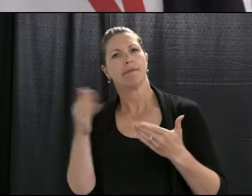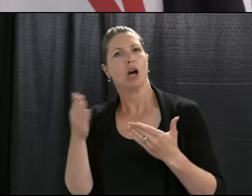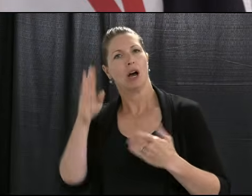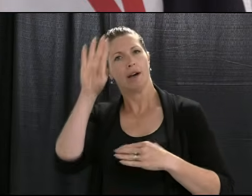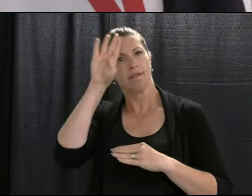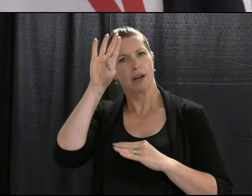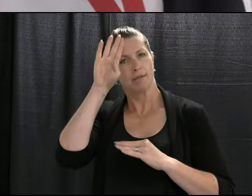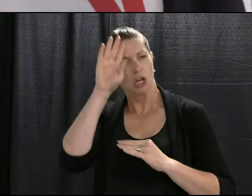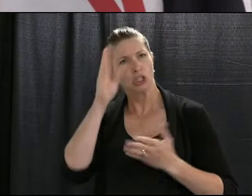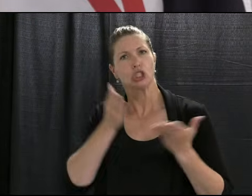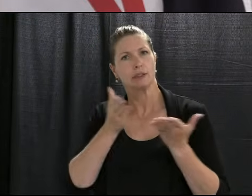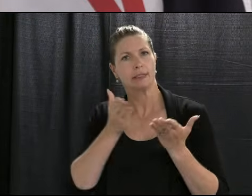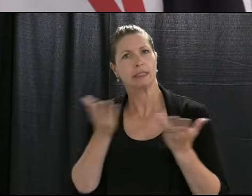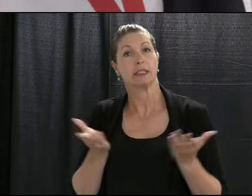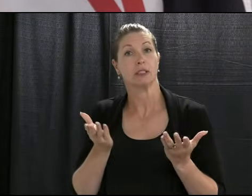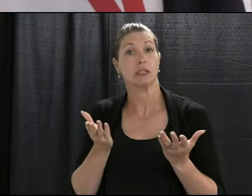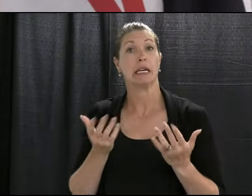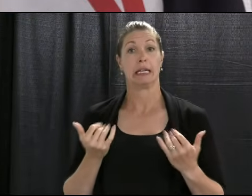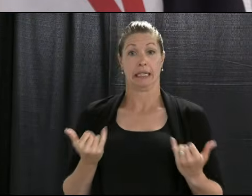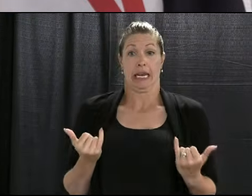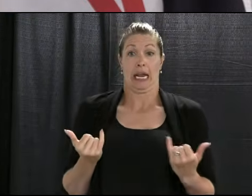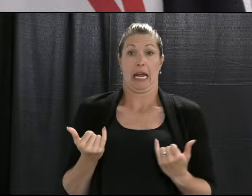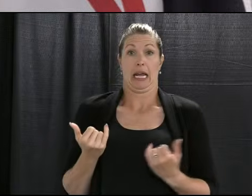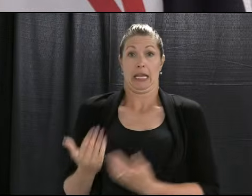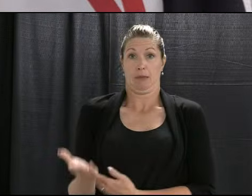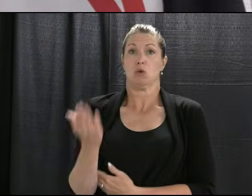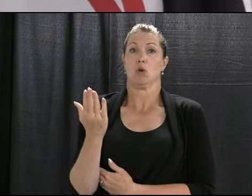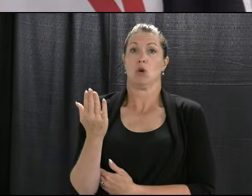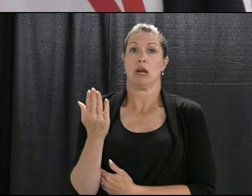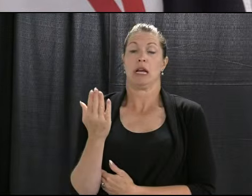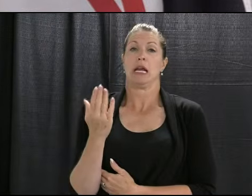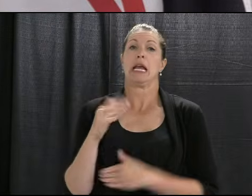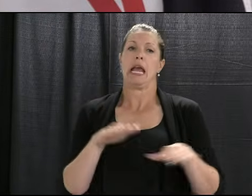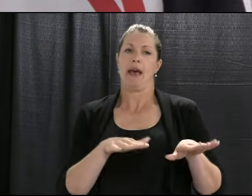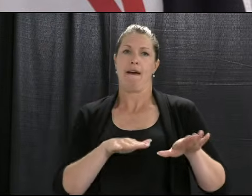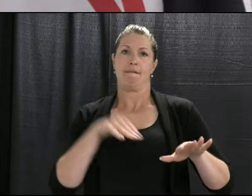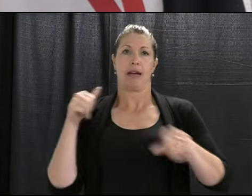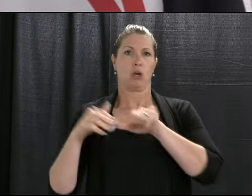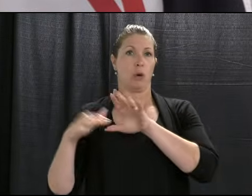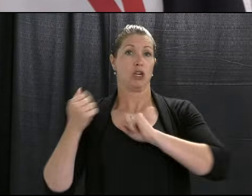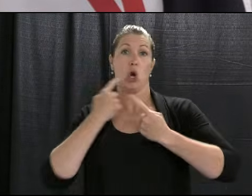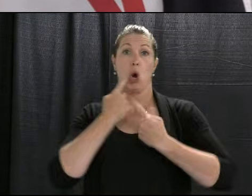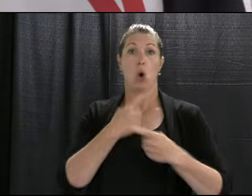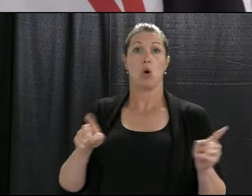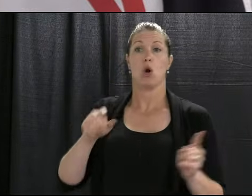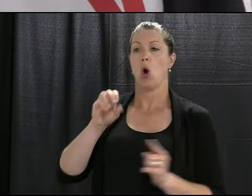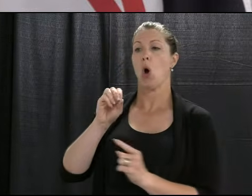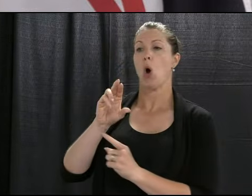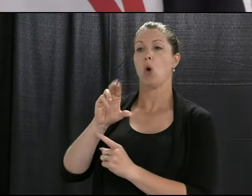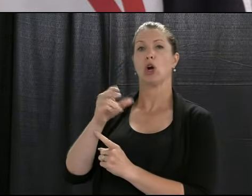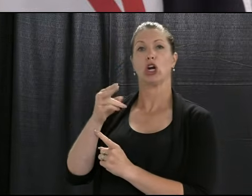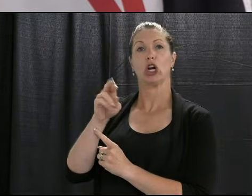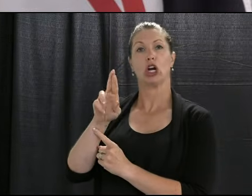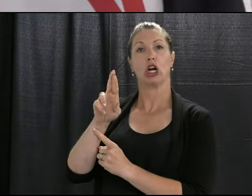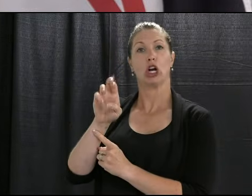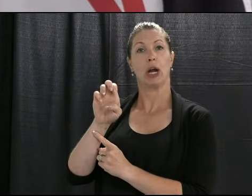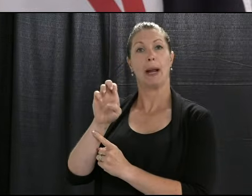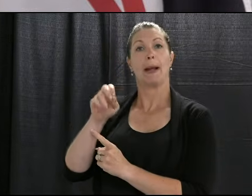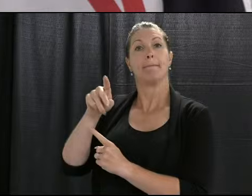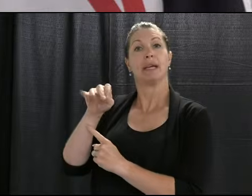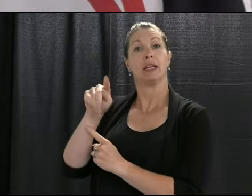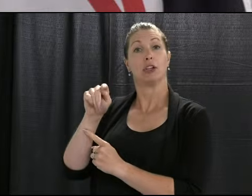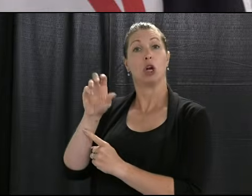an update this morning. There will be an evacuation order for two more communities, Ochre Pit Cove and Salmon Cove.